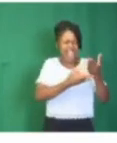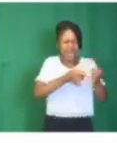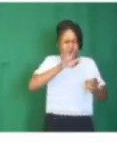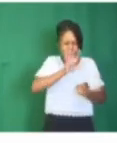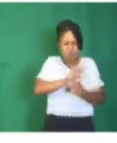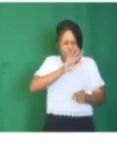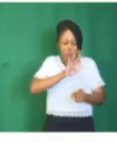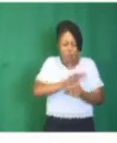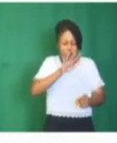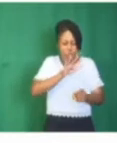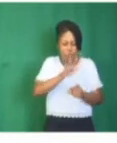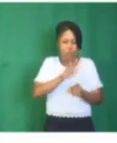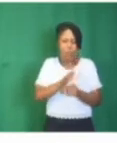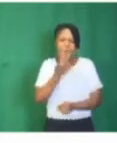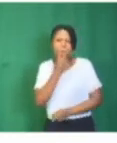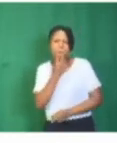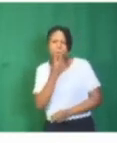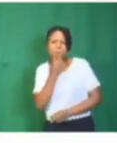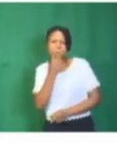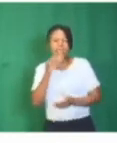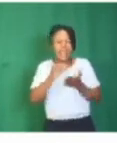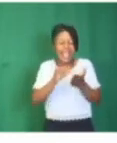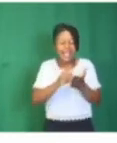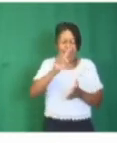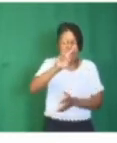coming in, the biggest vein called the vena cava, and we have the